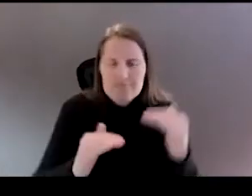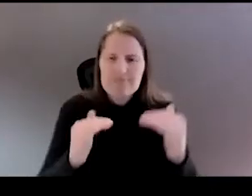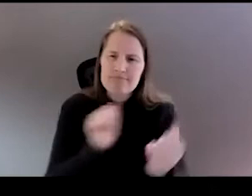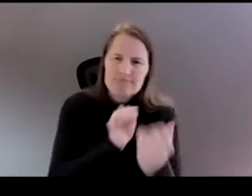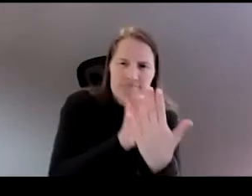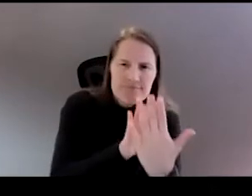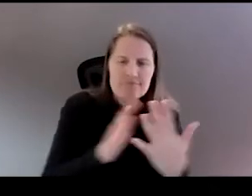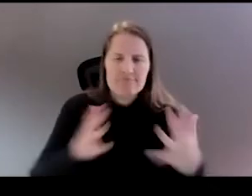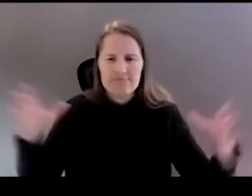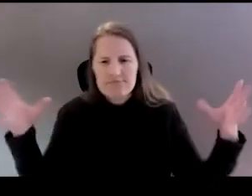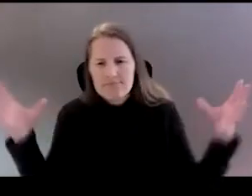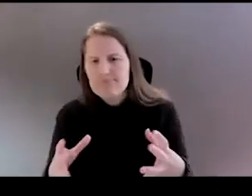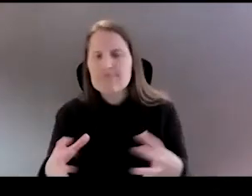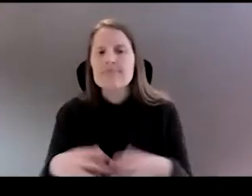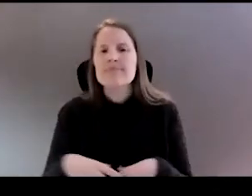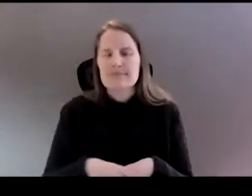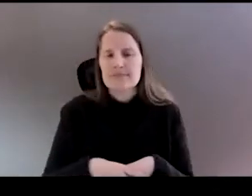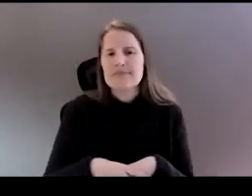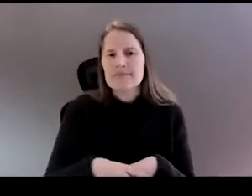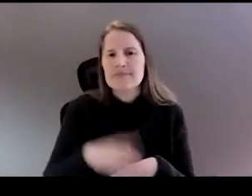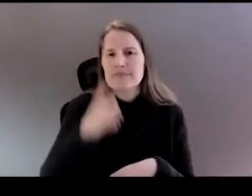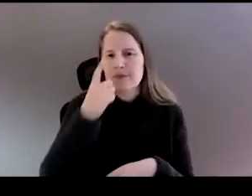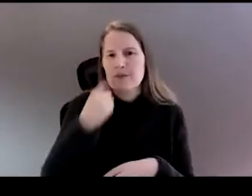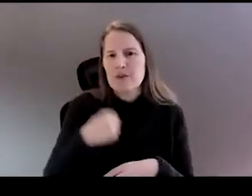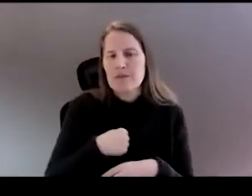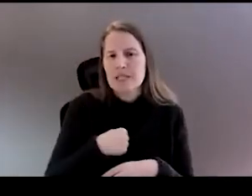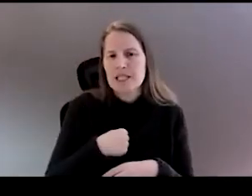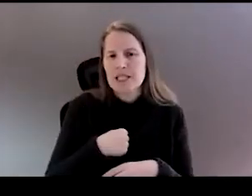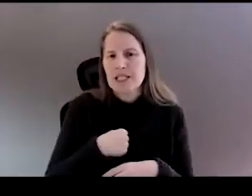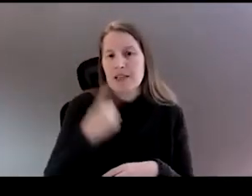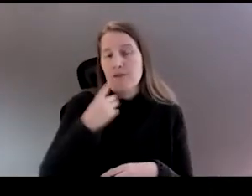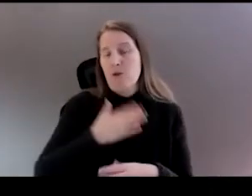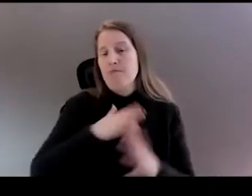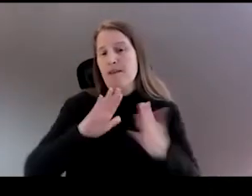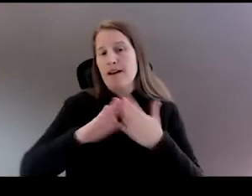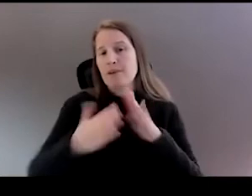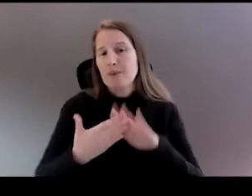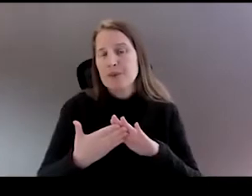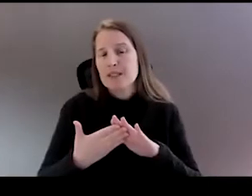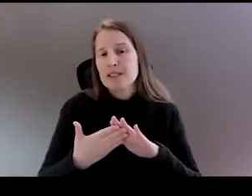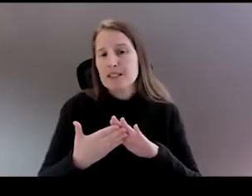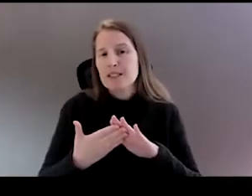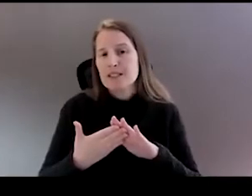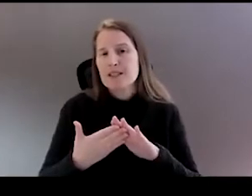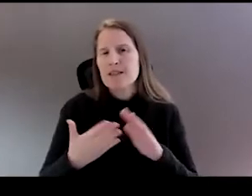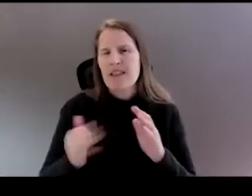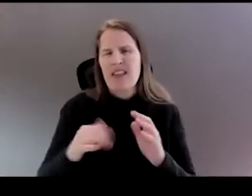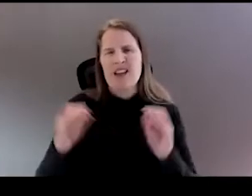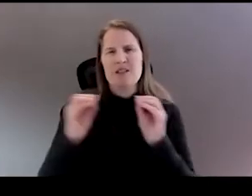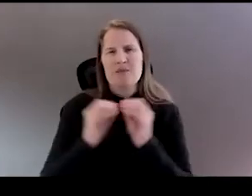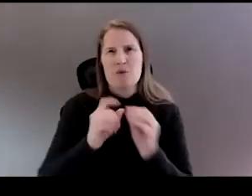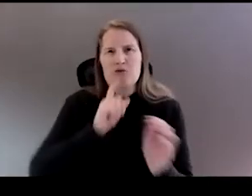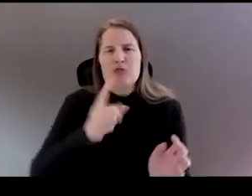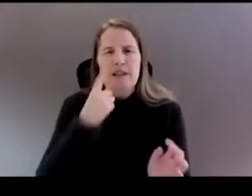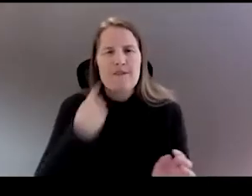I think for me and for my community is more tangible, more real, rather than